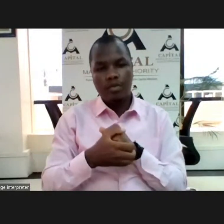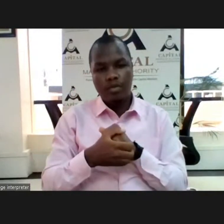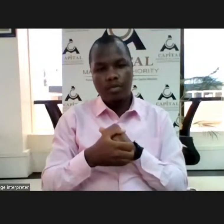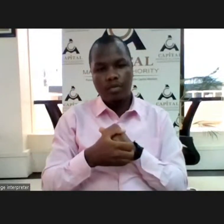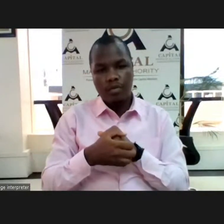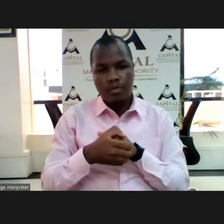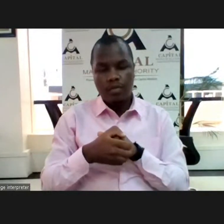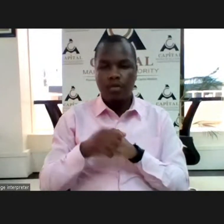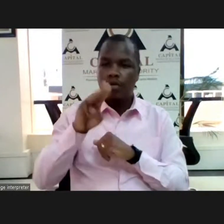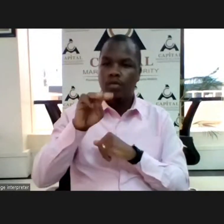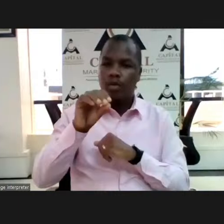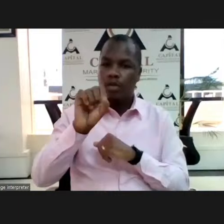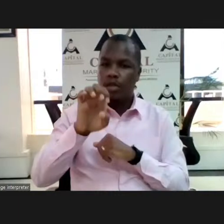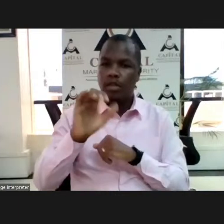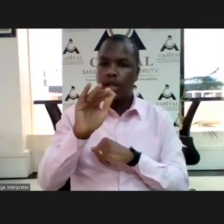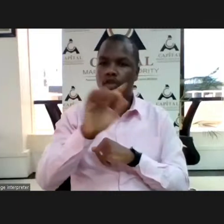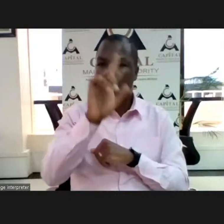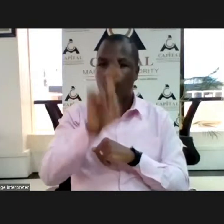Moses, can you ask a question?